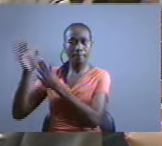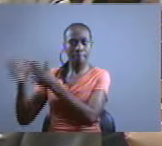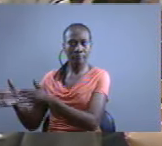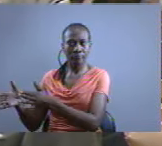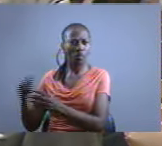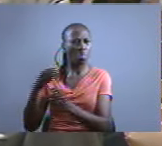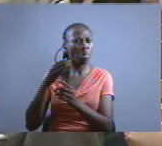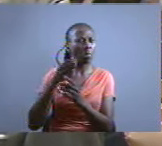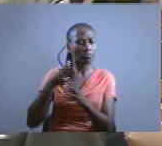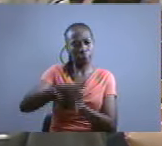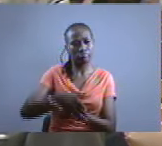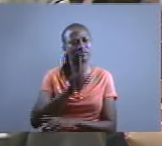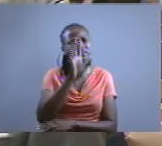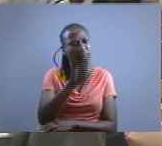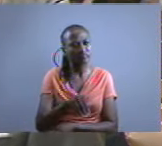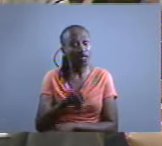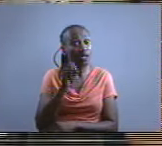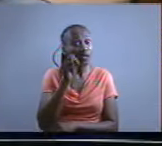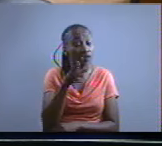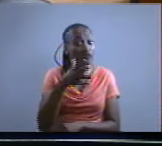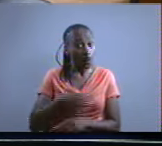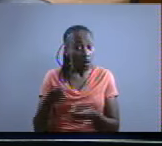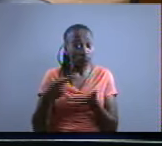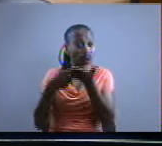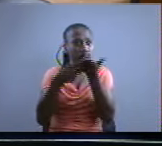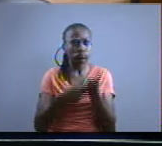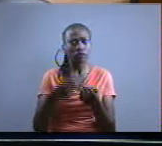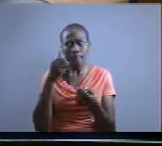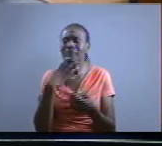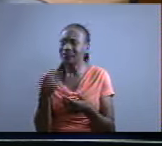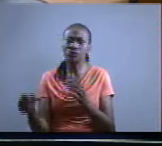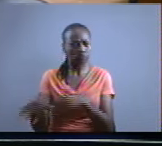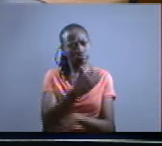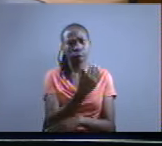heckling. If you want to have a private discussion, please go out.